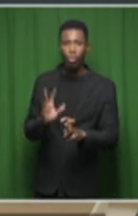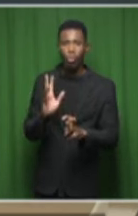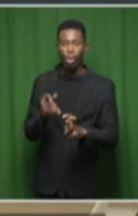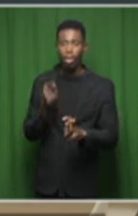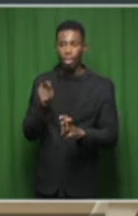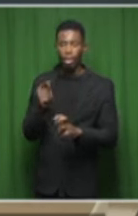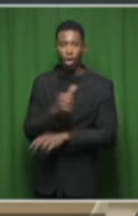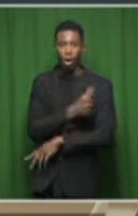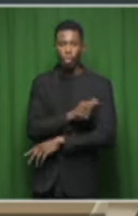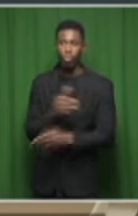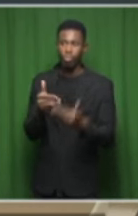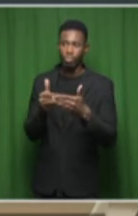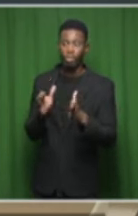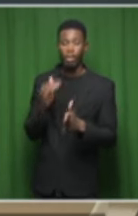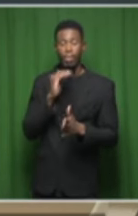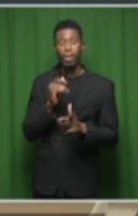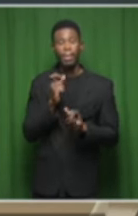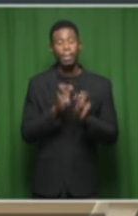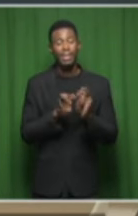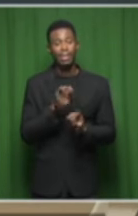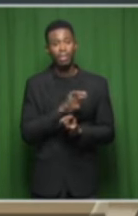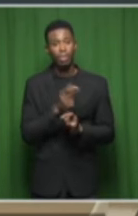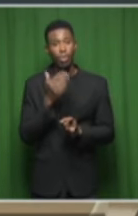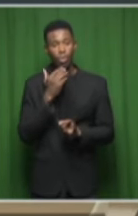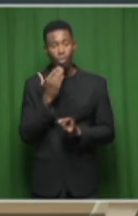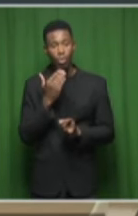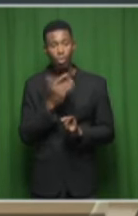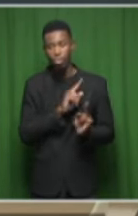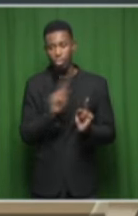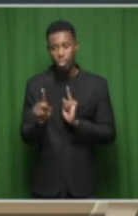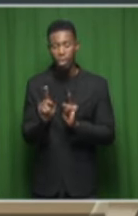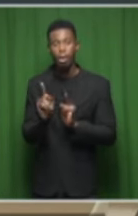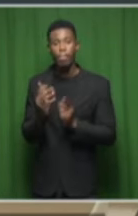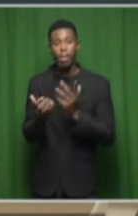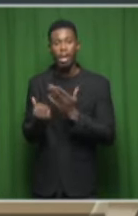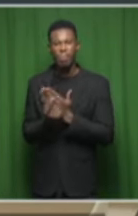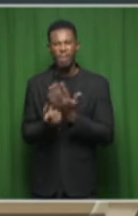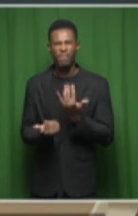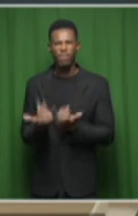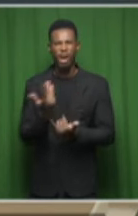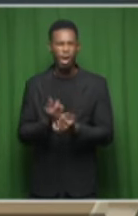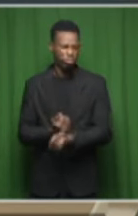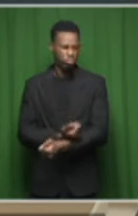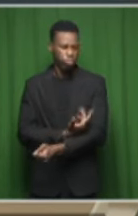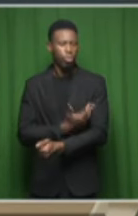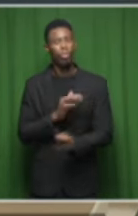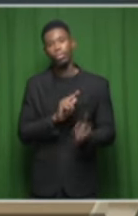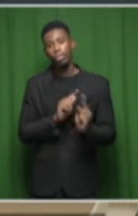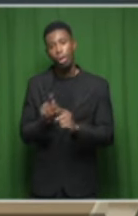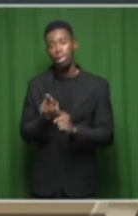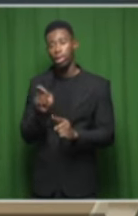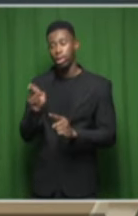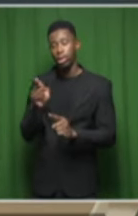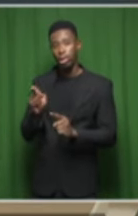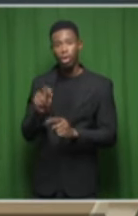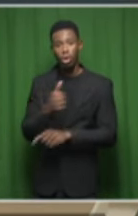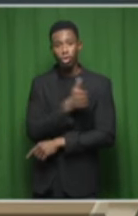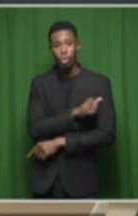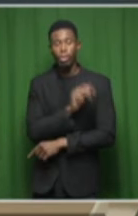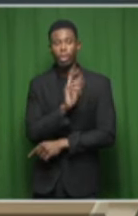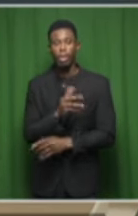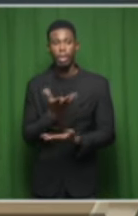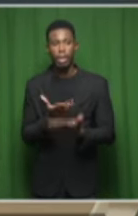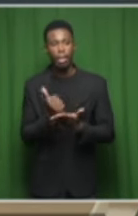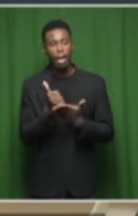Patients will also have access to burn units. Now, the hospital is expected to serve more than 1.5 million people